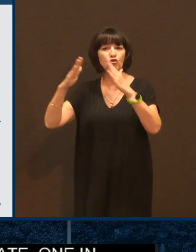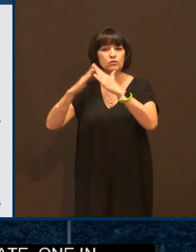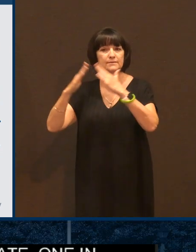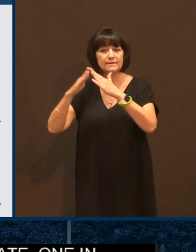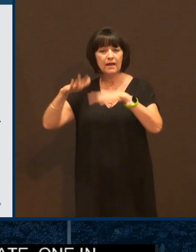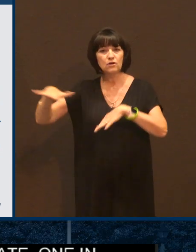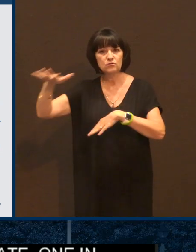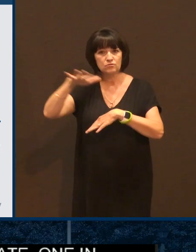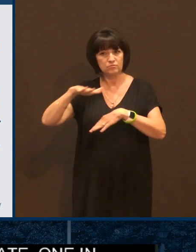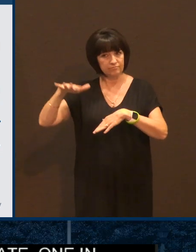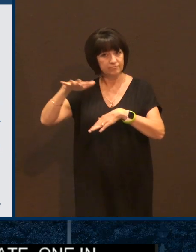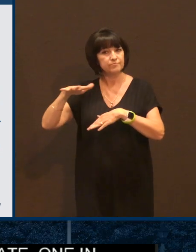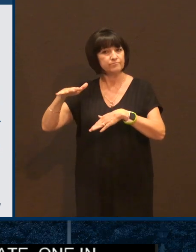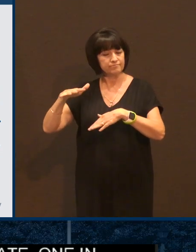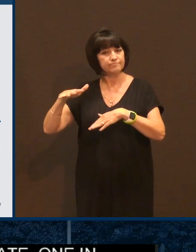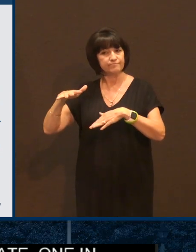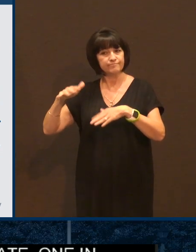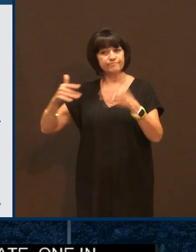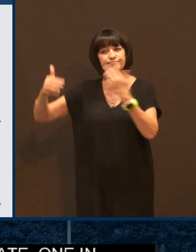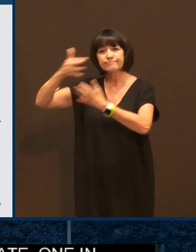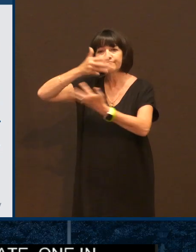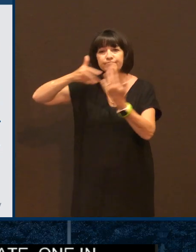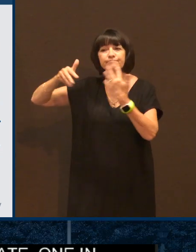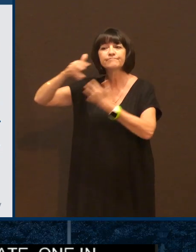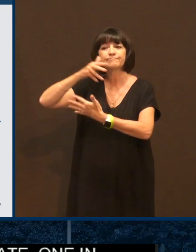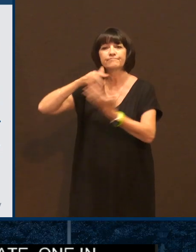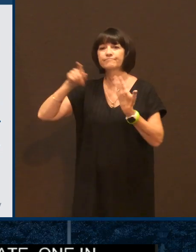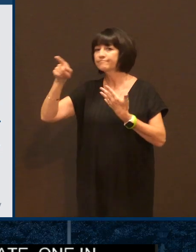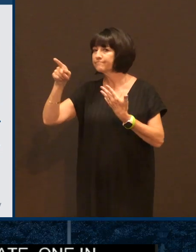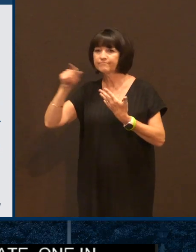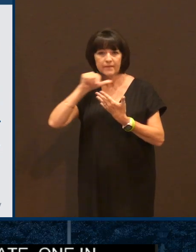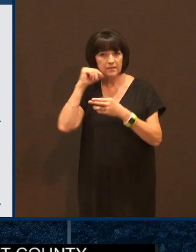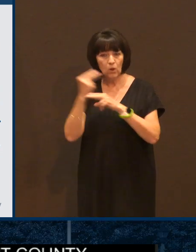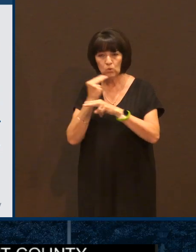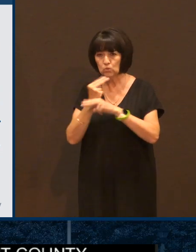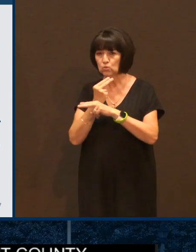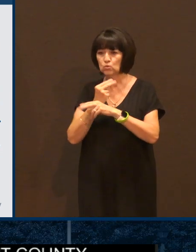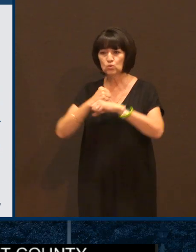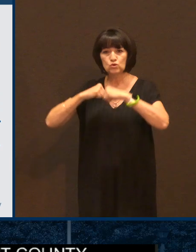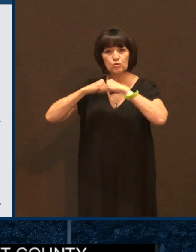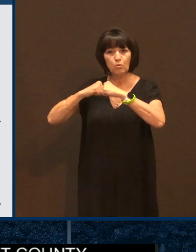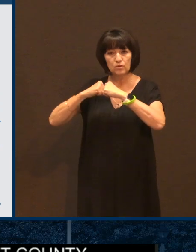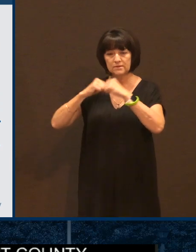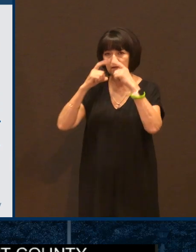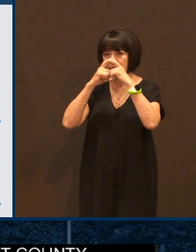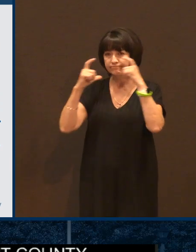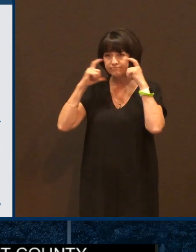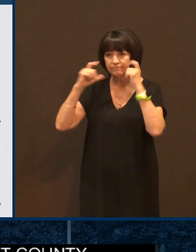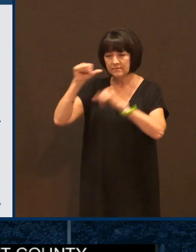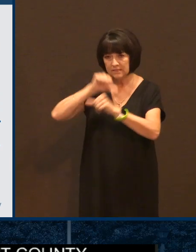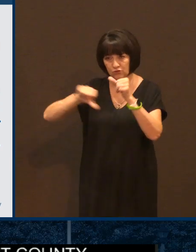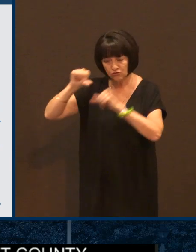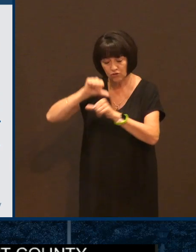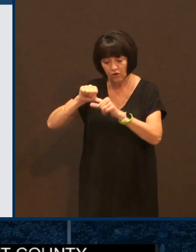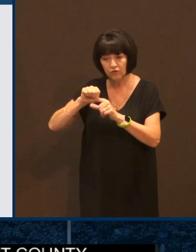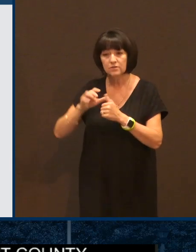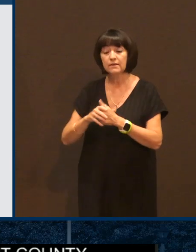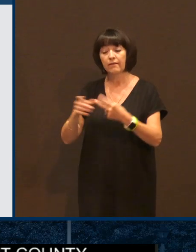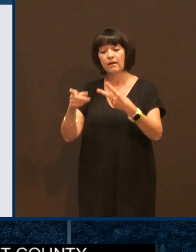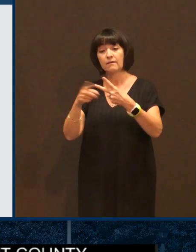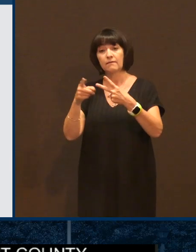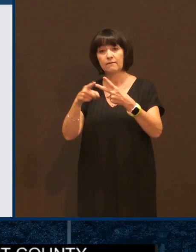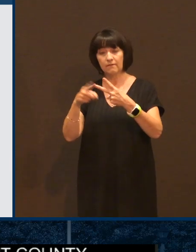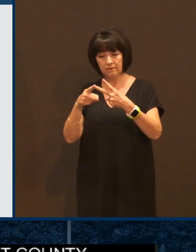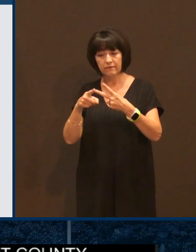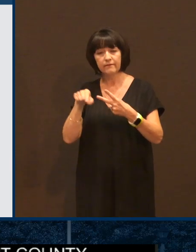then this outbreak and this surge in the young adult kind of partying,